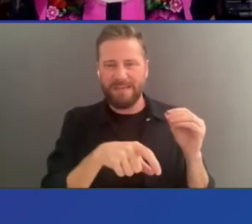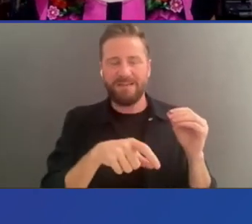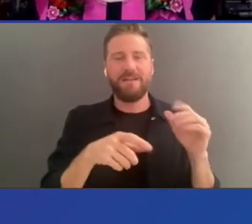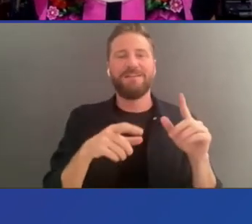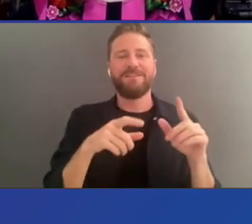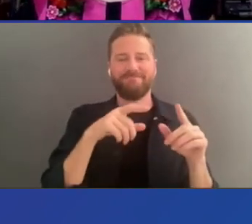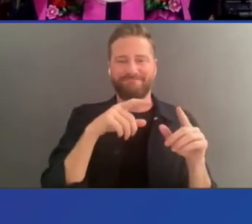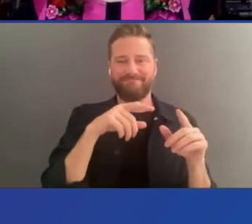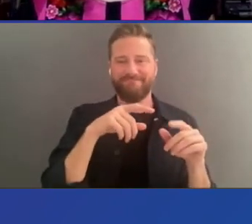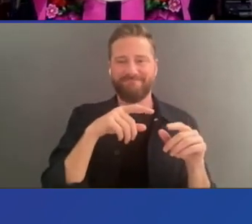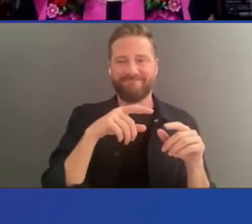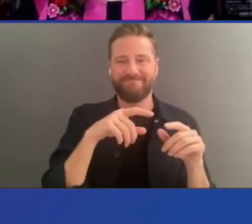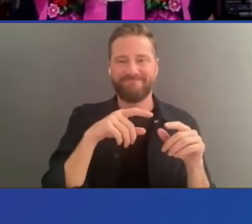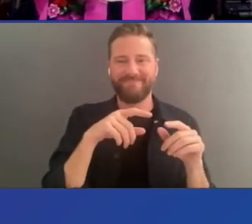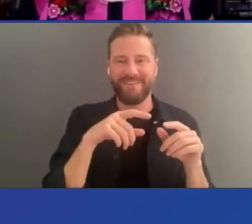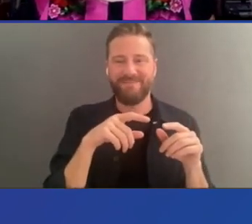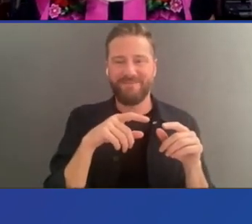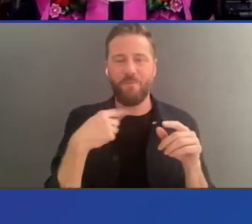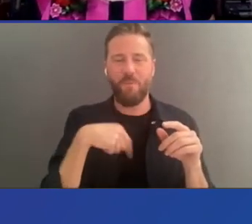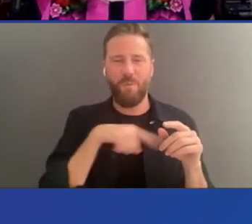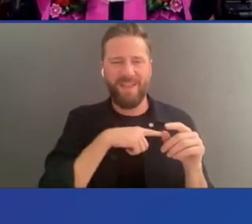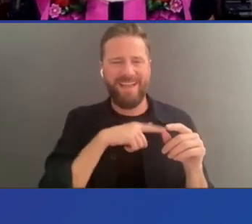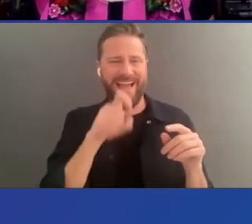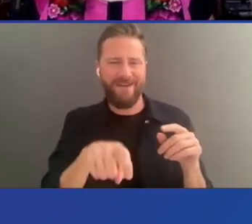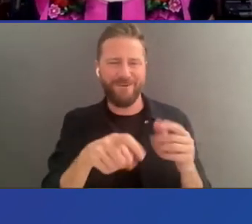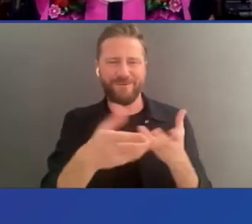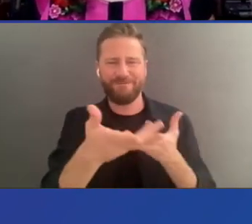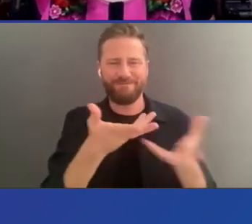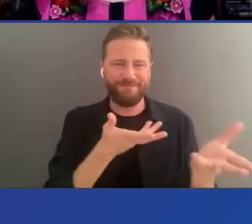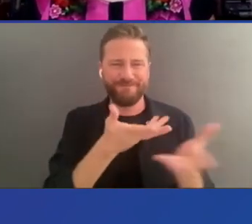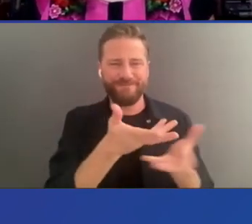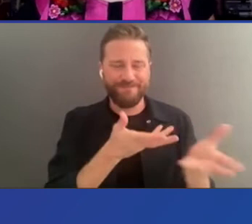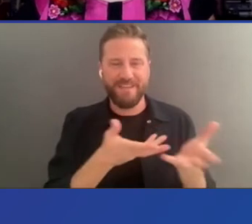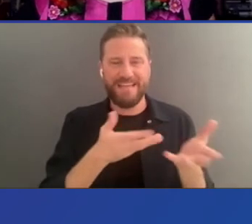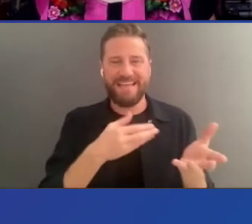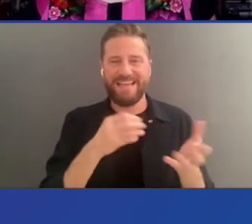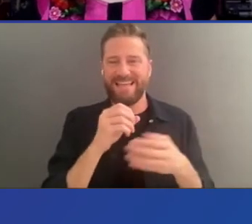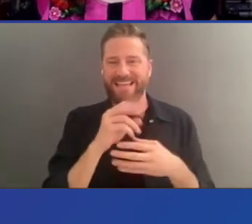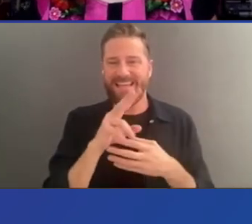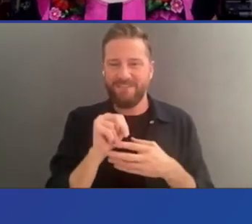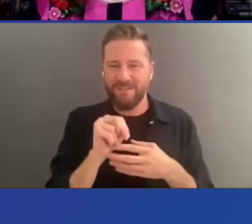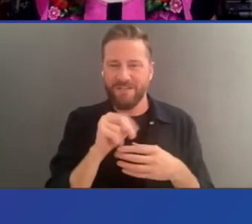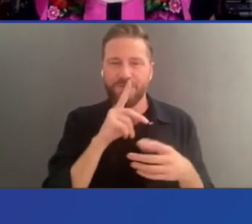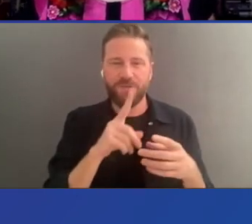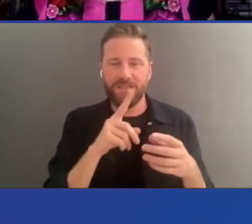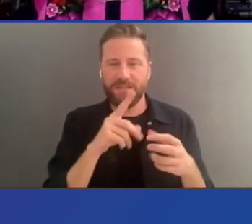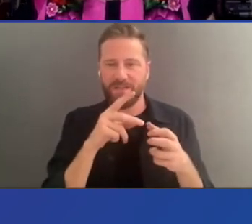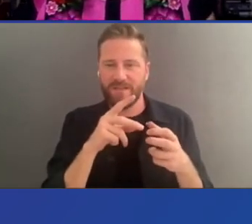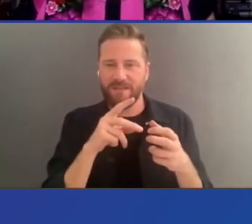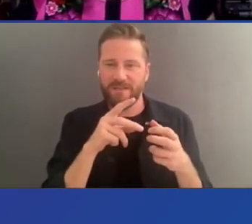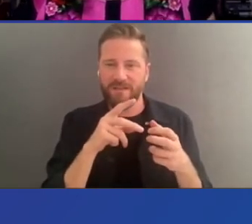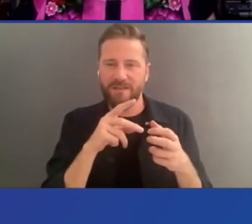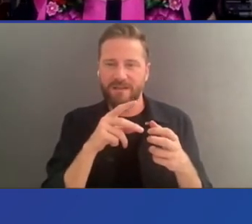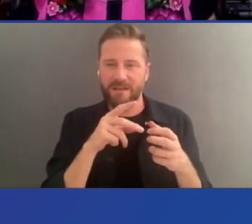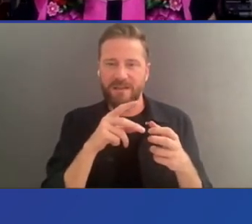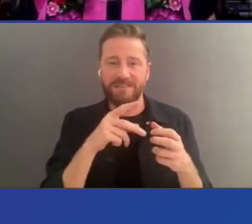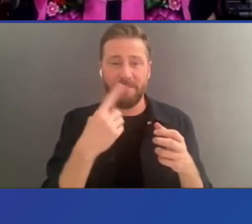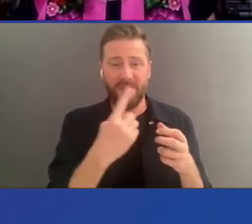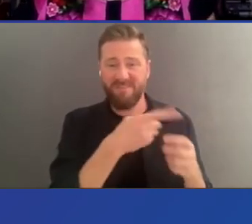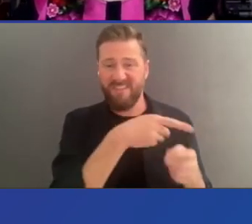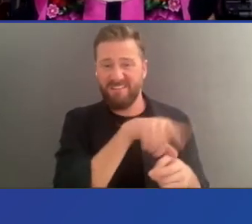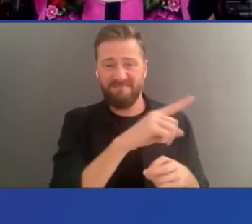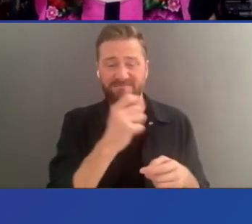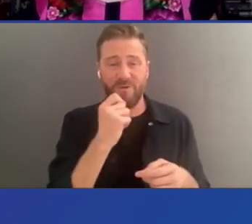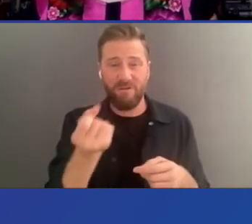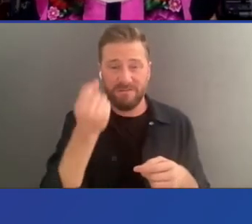So we have to, even a small part of something that they don't understand,